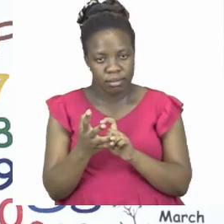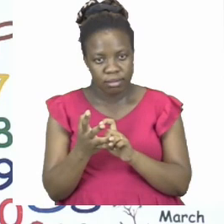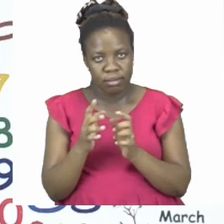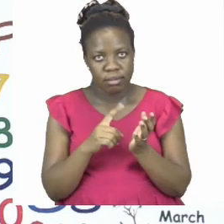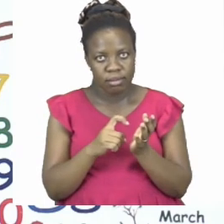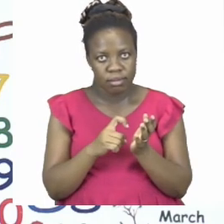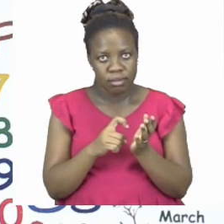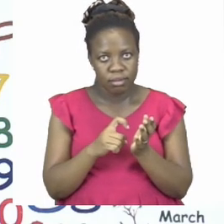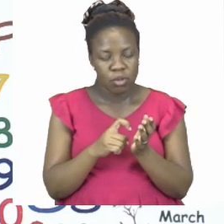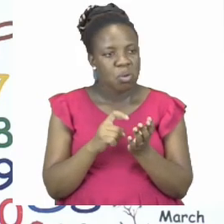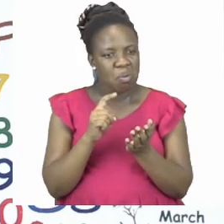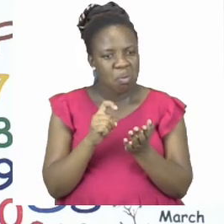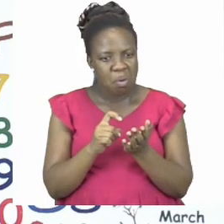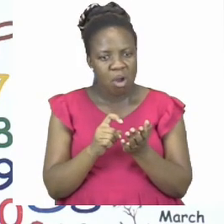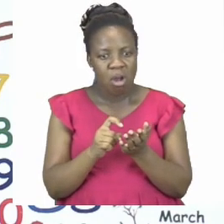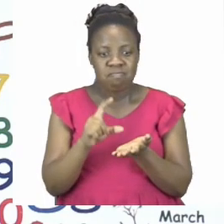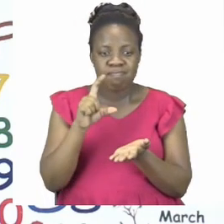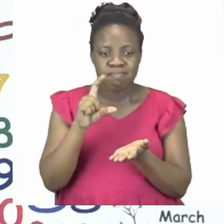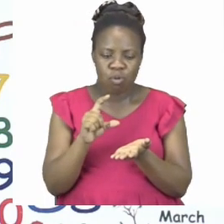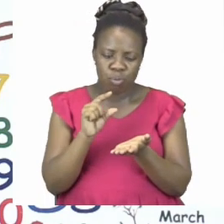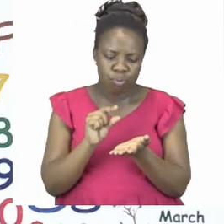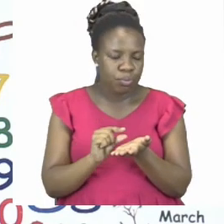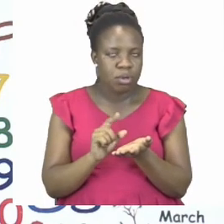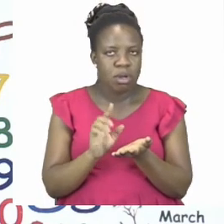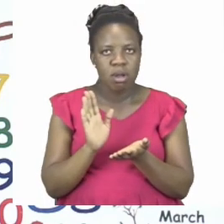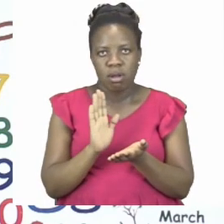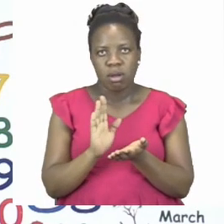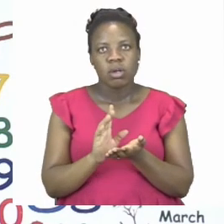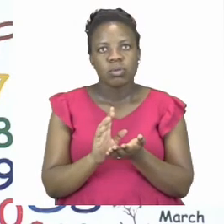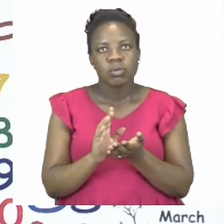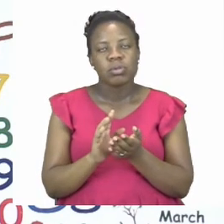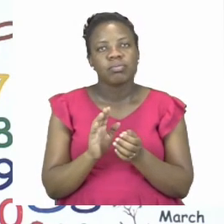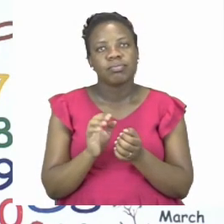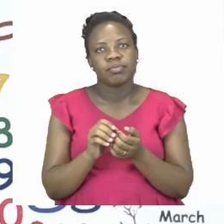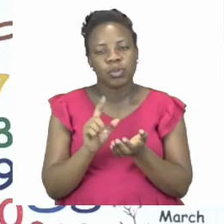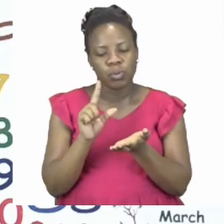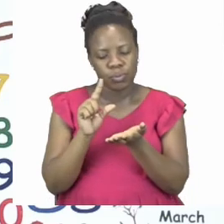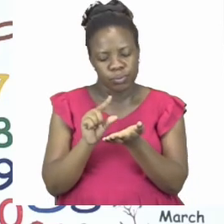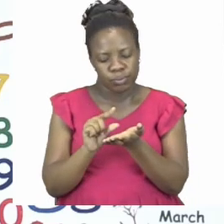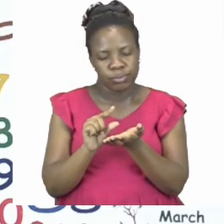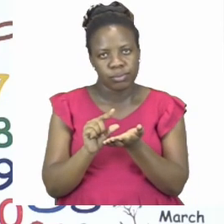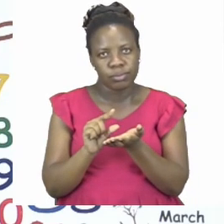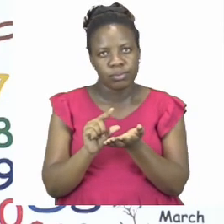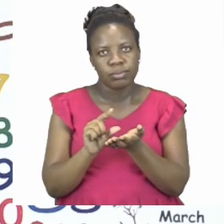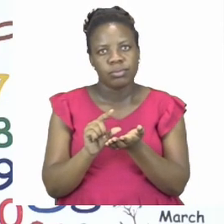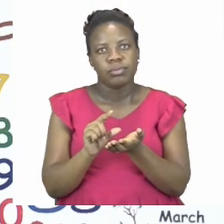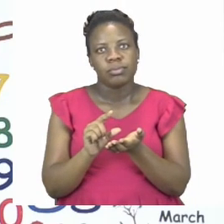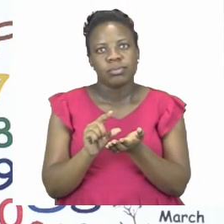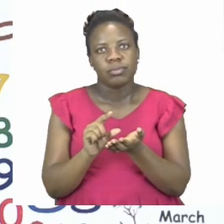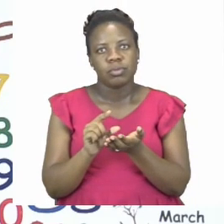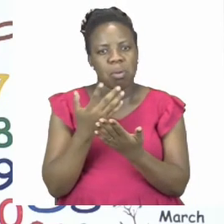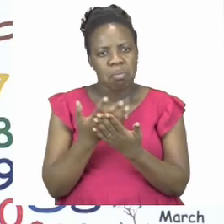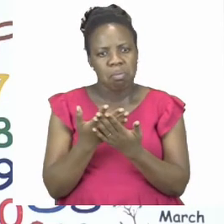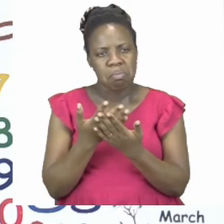much is too much. So put enough for you to rub your hands thoroughly, but not so much that they remain so